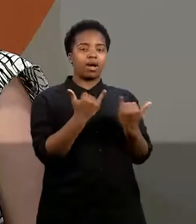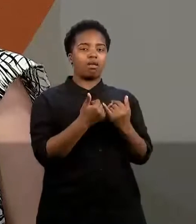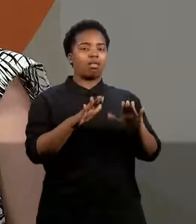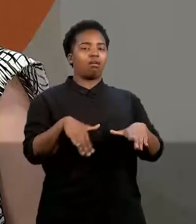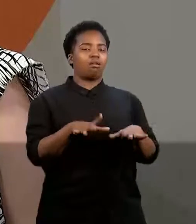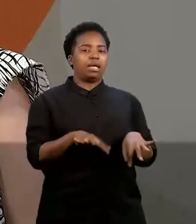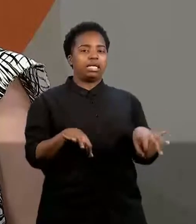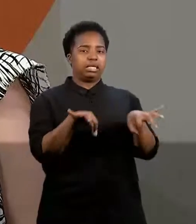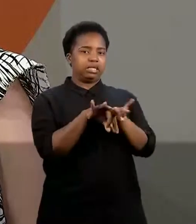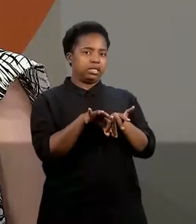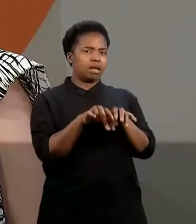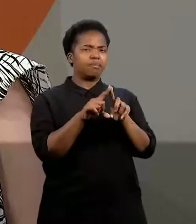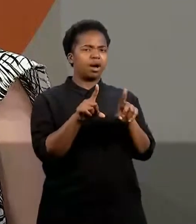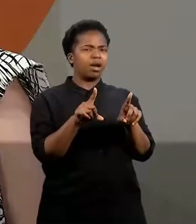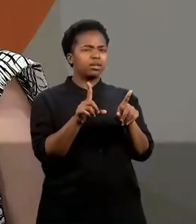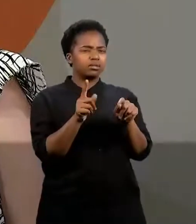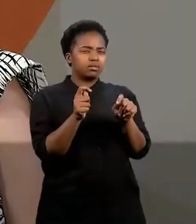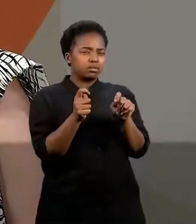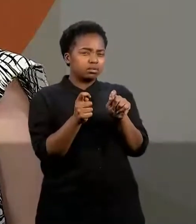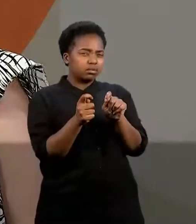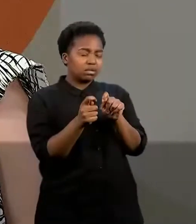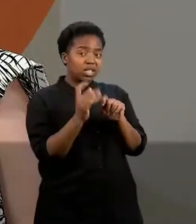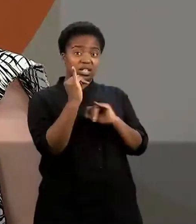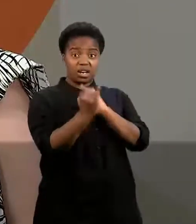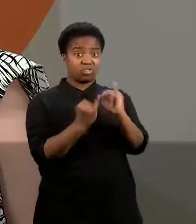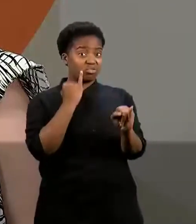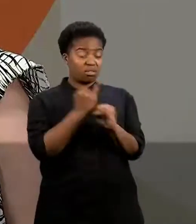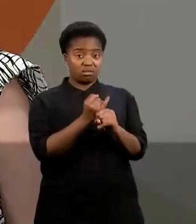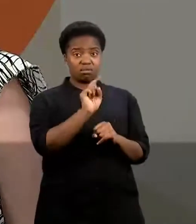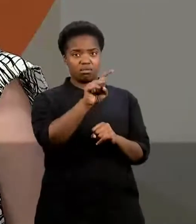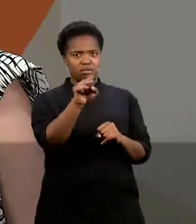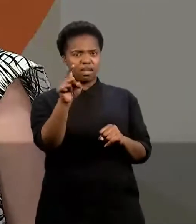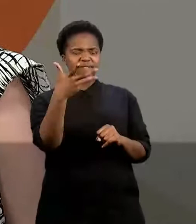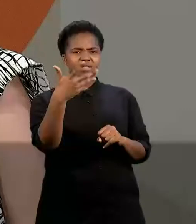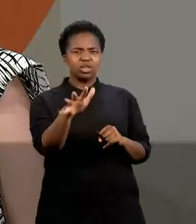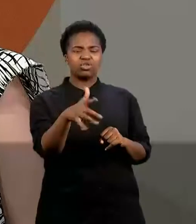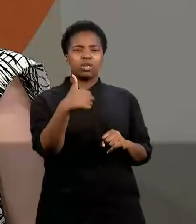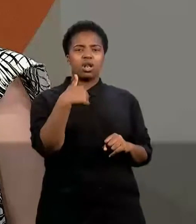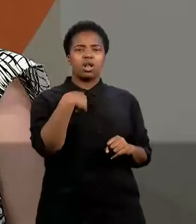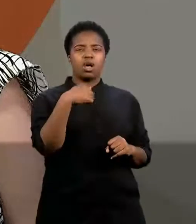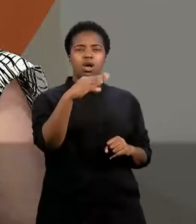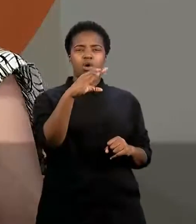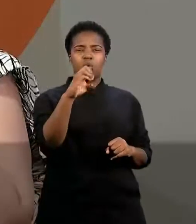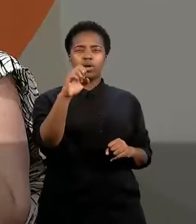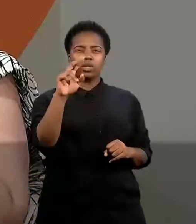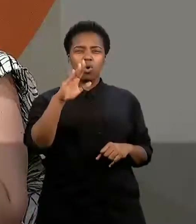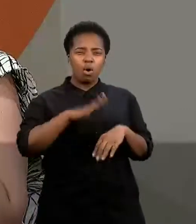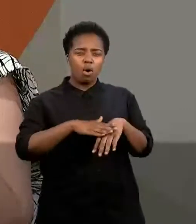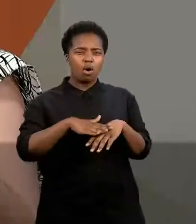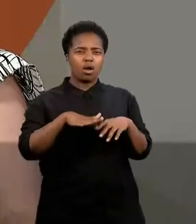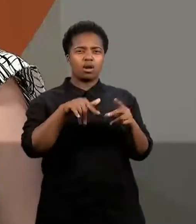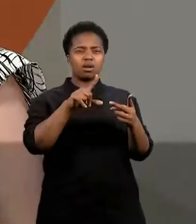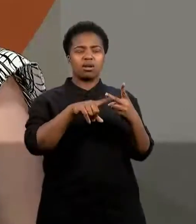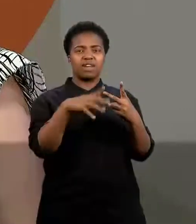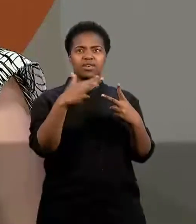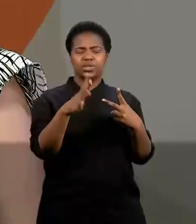yet. But it is slowly changing. Big international companies are sort of cottoning on. Tommy Hilfiger has recently launched